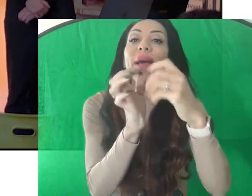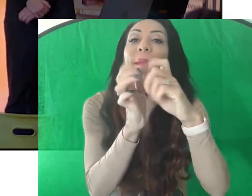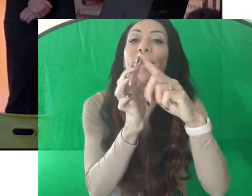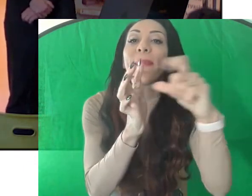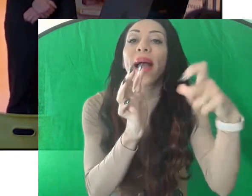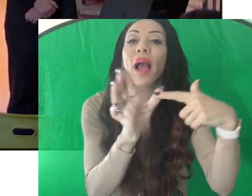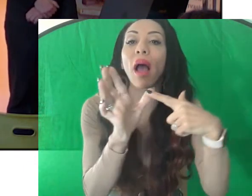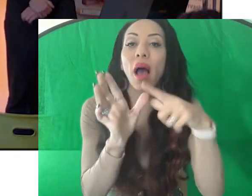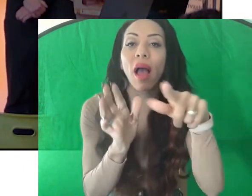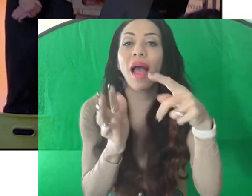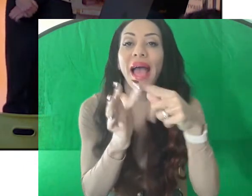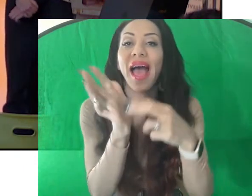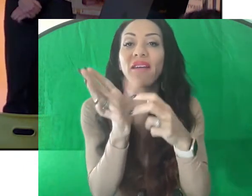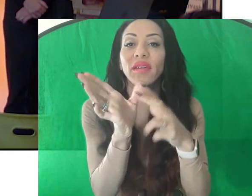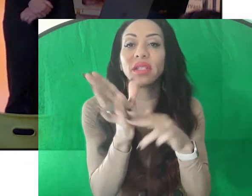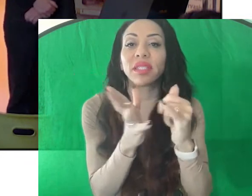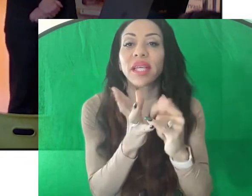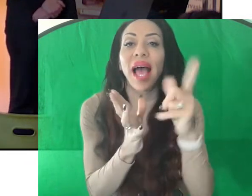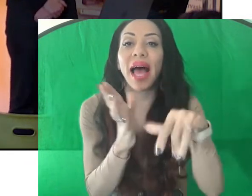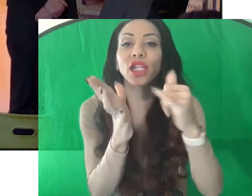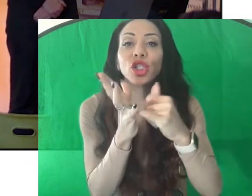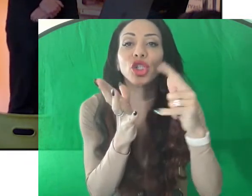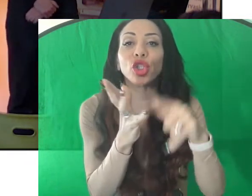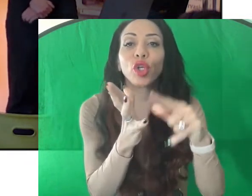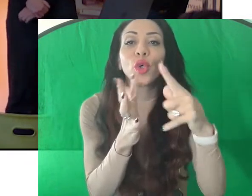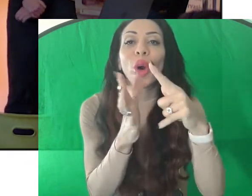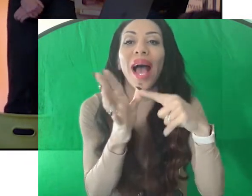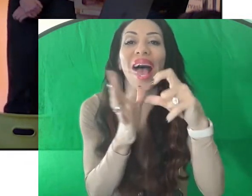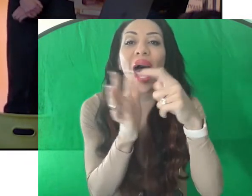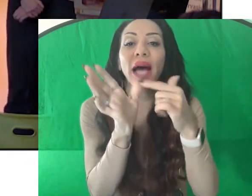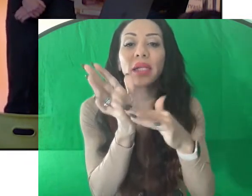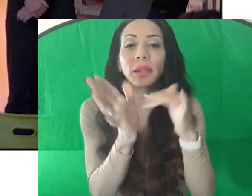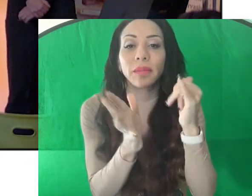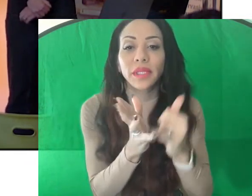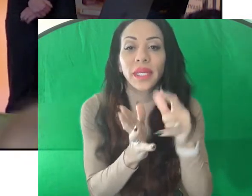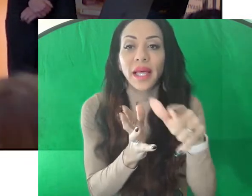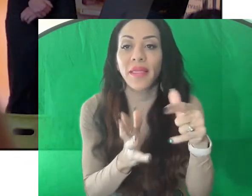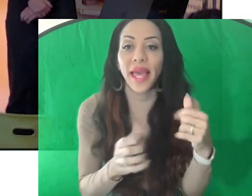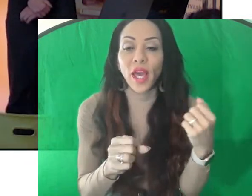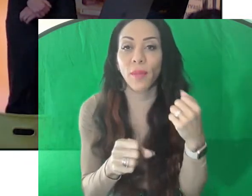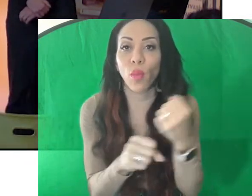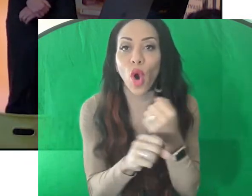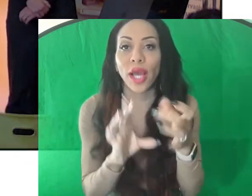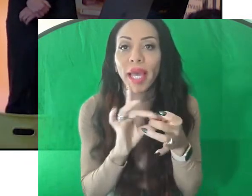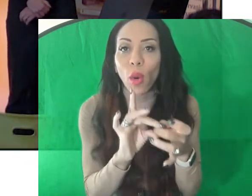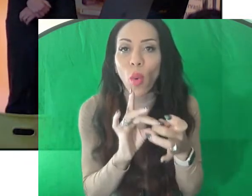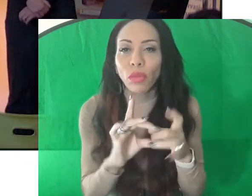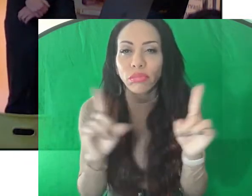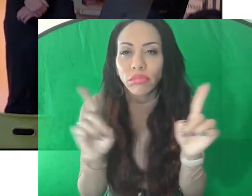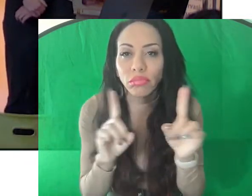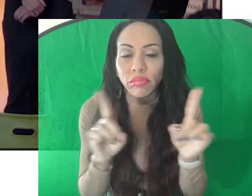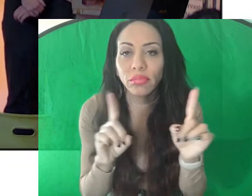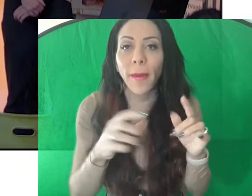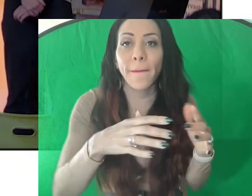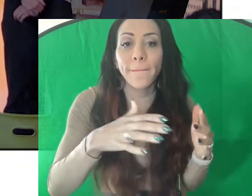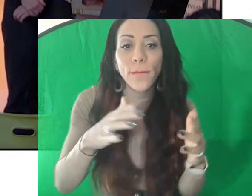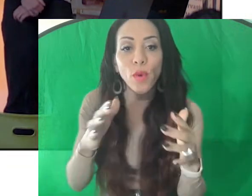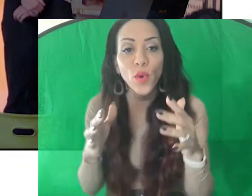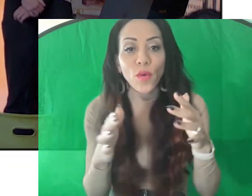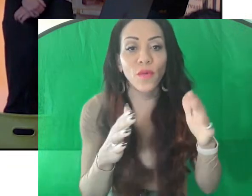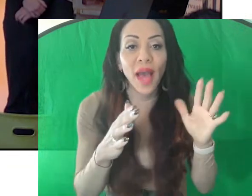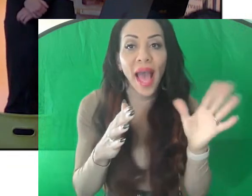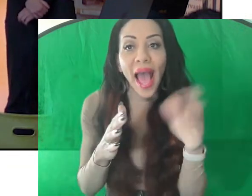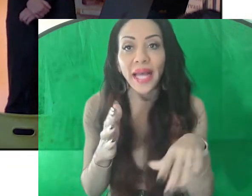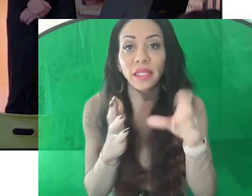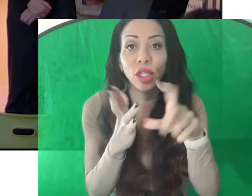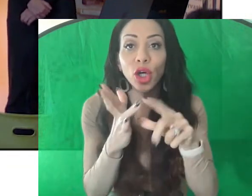specialist Sue Adams. Over the last 8 years, they've been developing Move and Code, a program that uses movement and physical computing to teach the